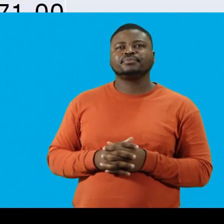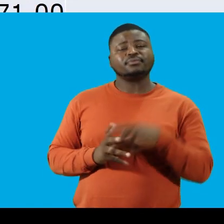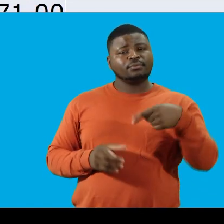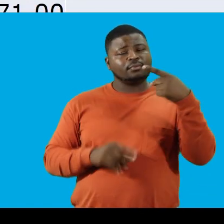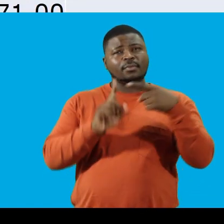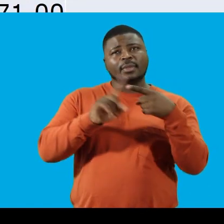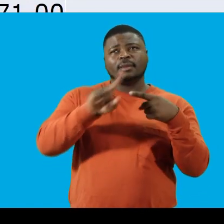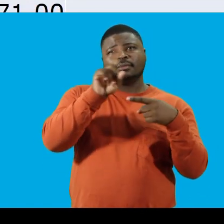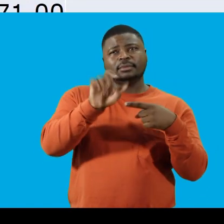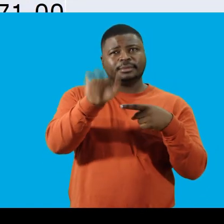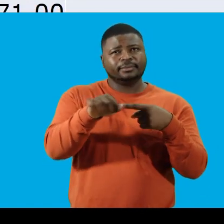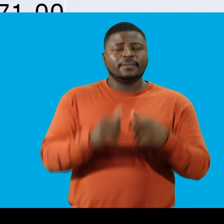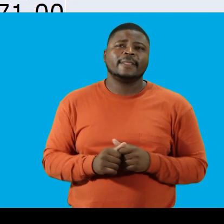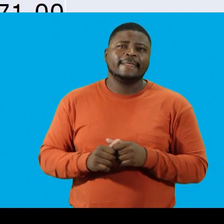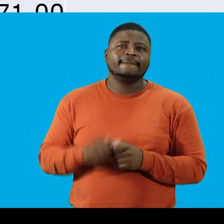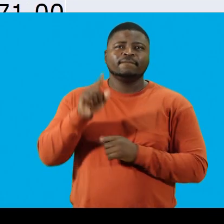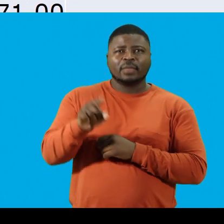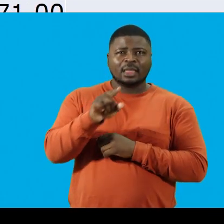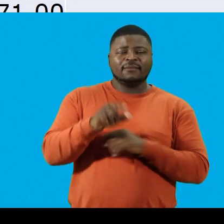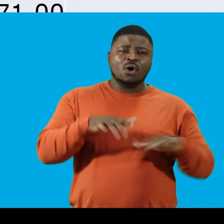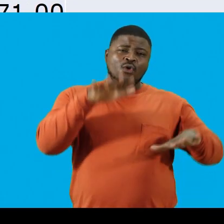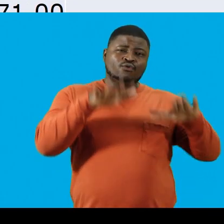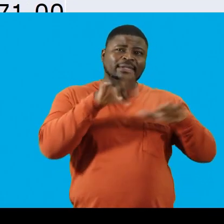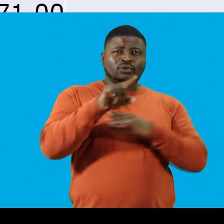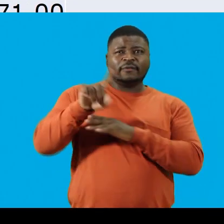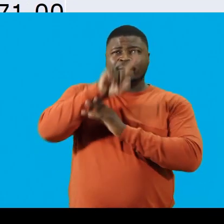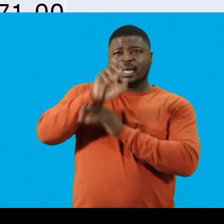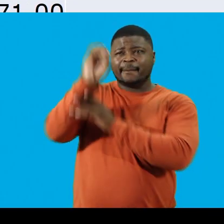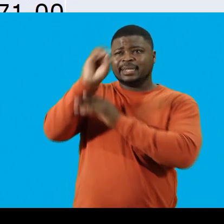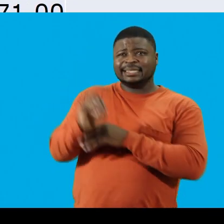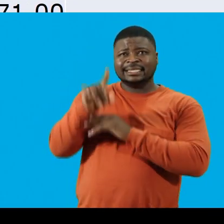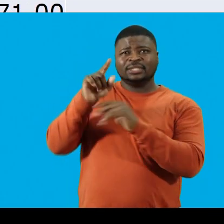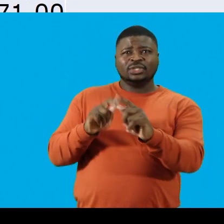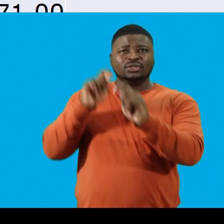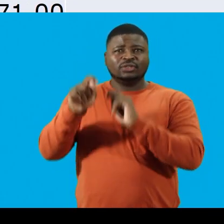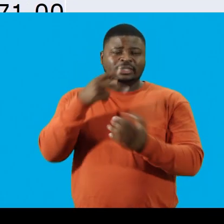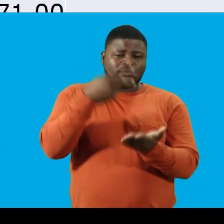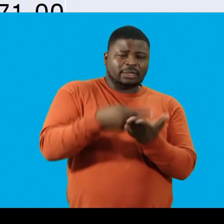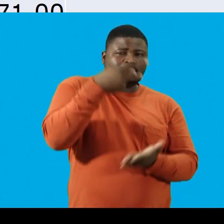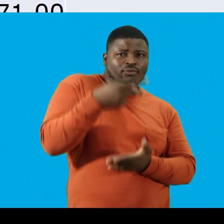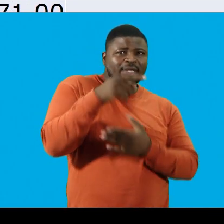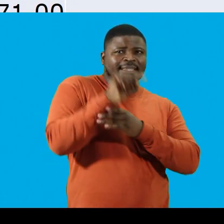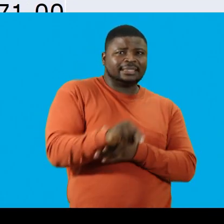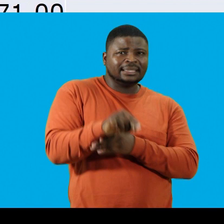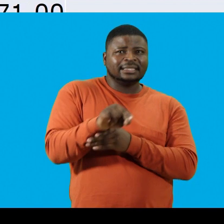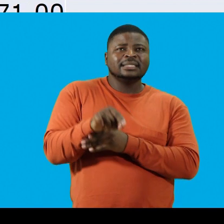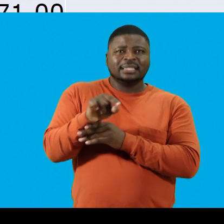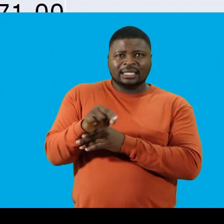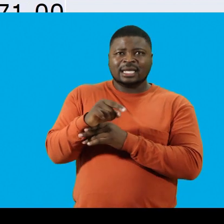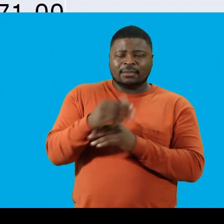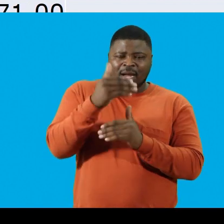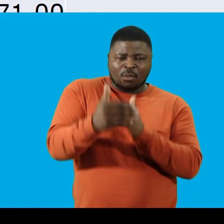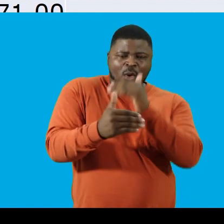First question, arrange the percentage change in price in ascending